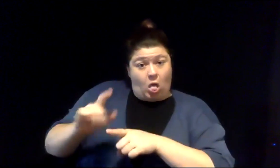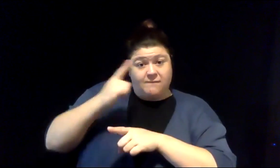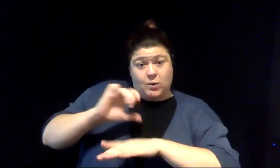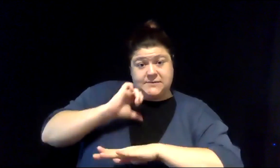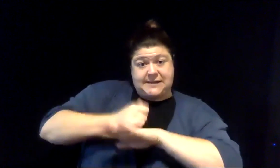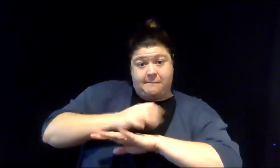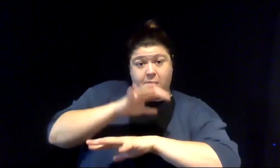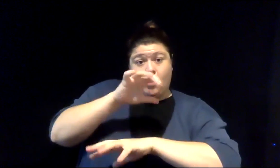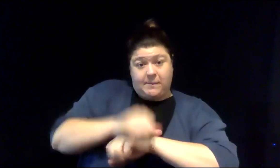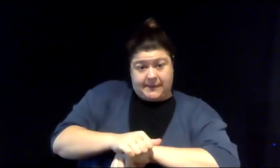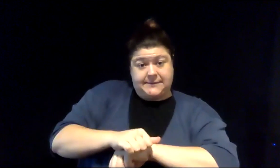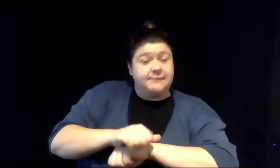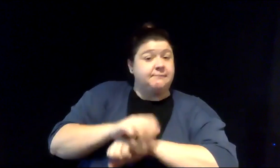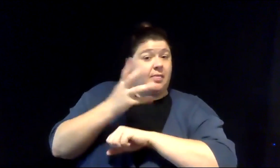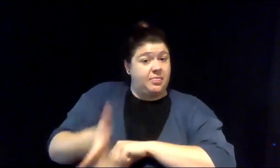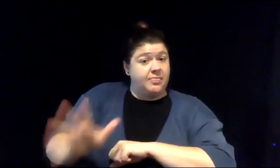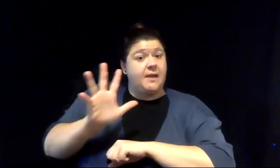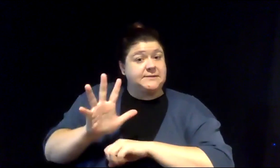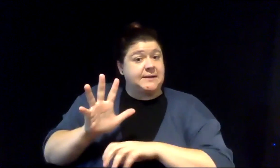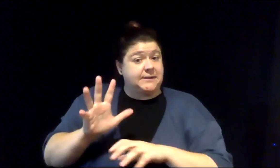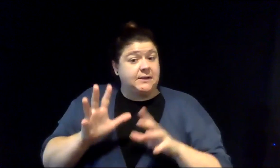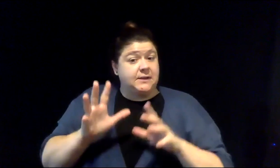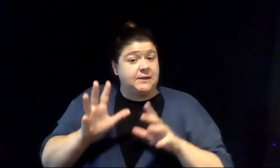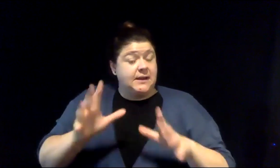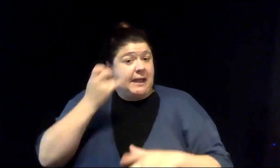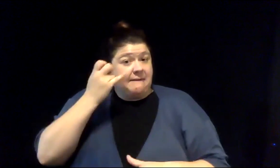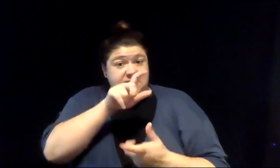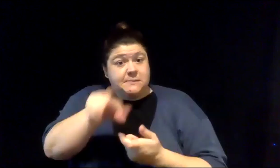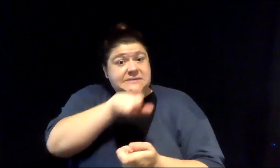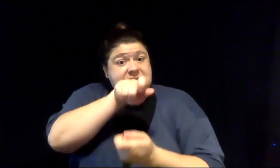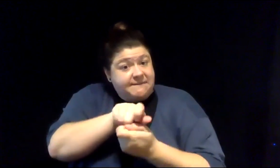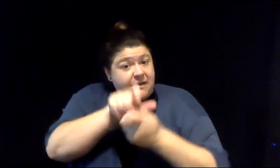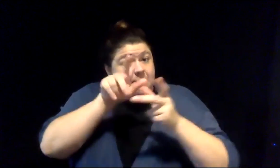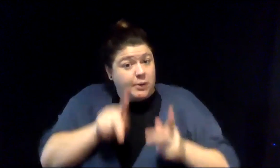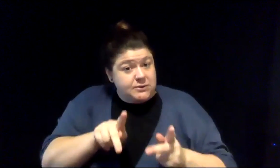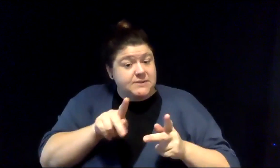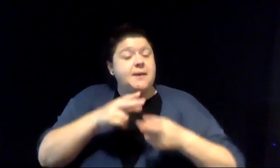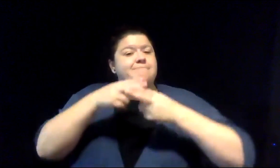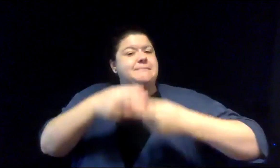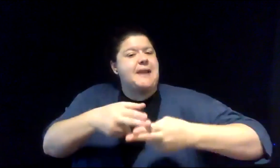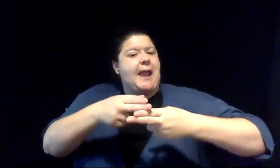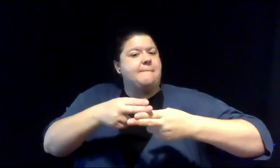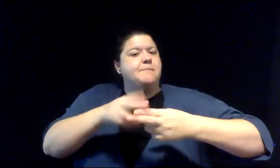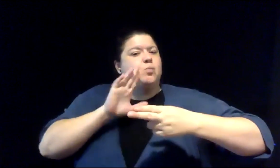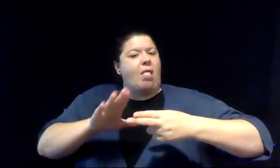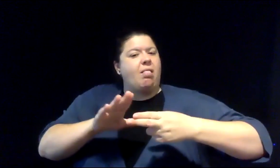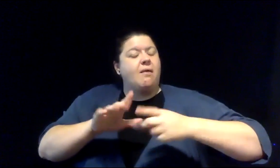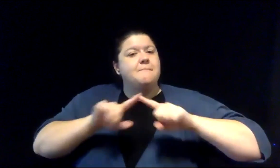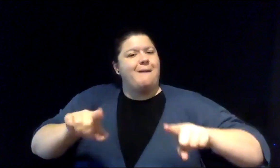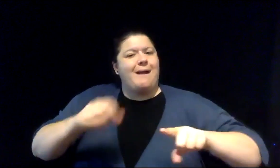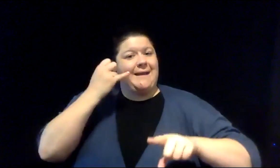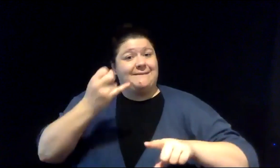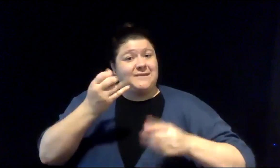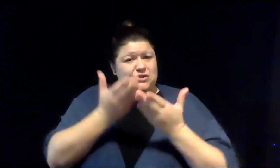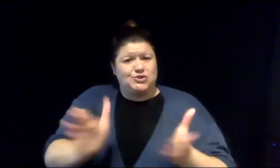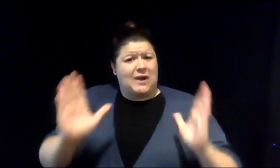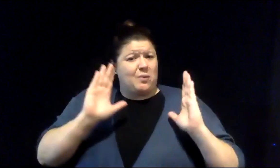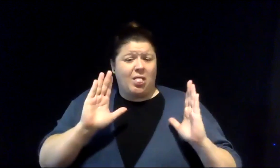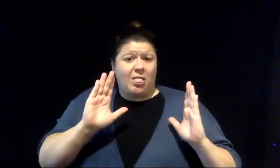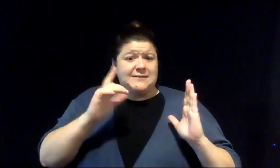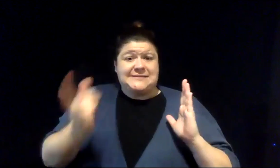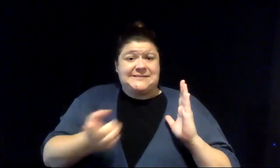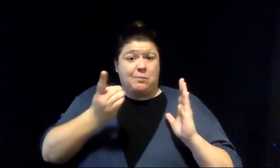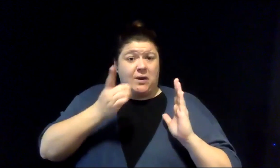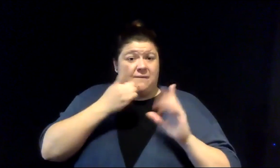like if it's a specific individual, you would name the individual. But if it's just a generalization, like someone